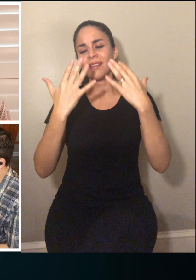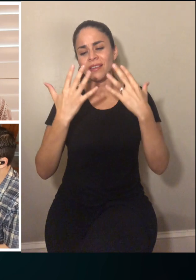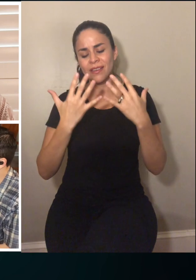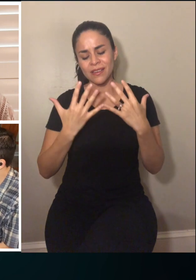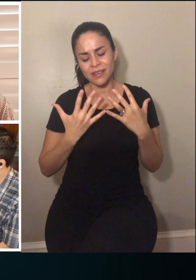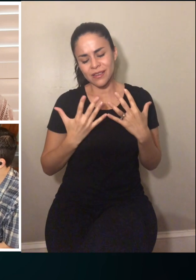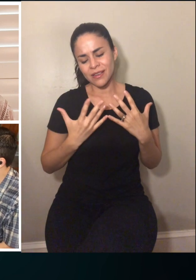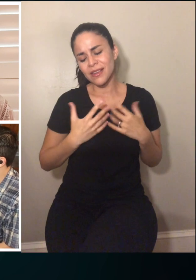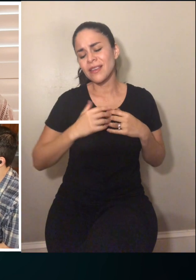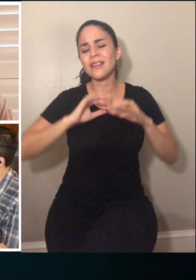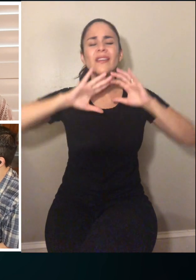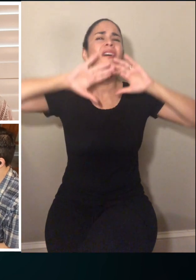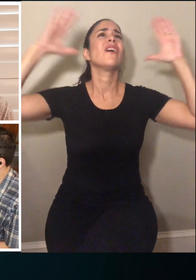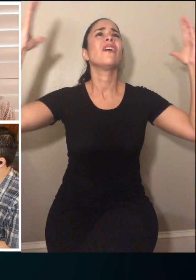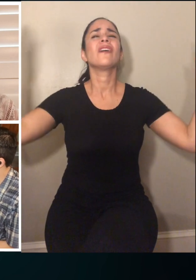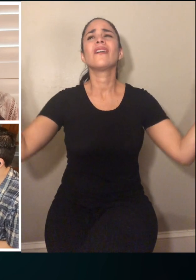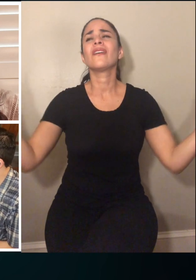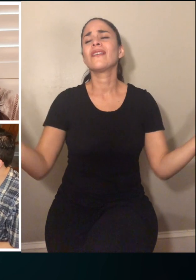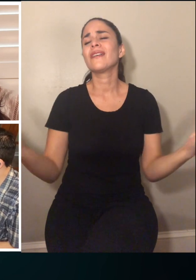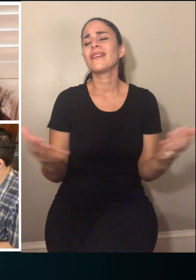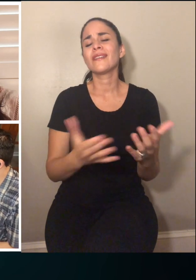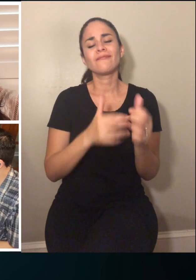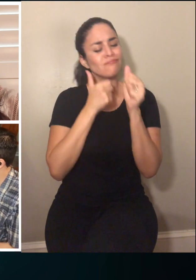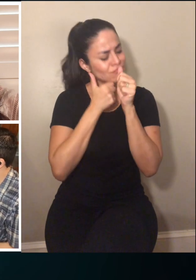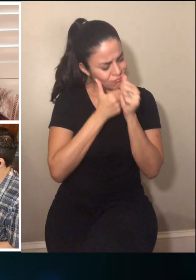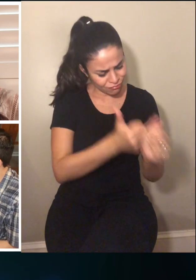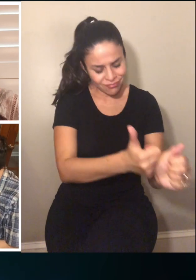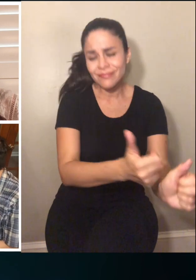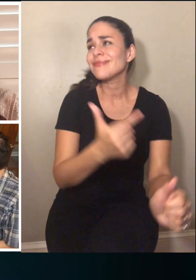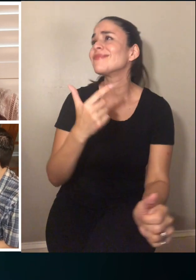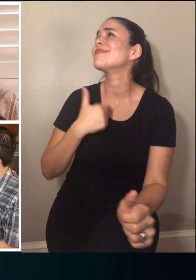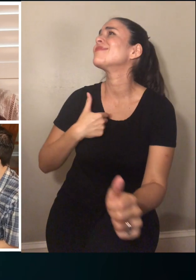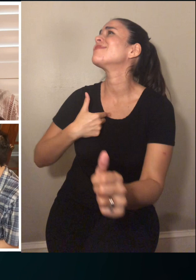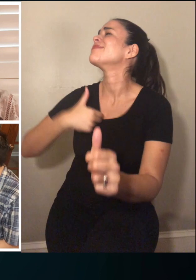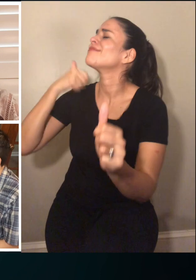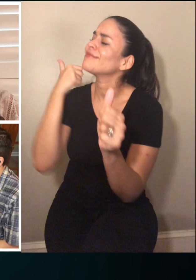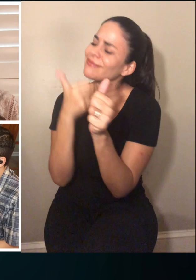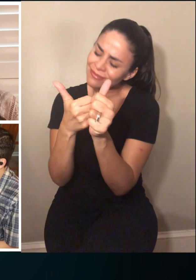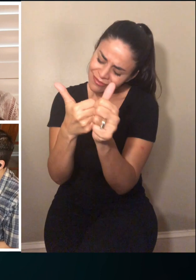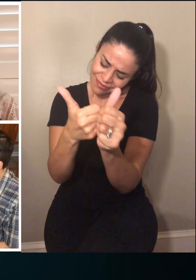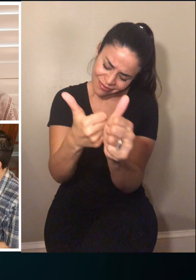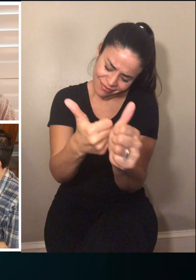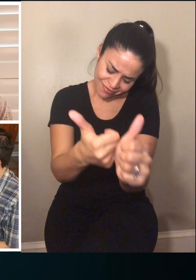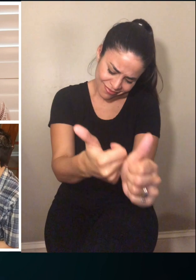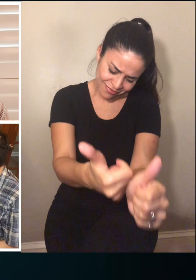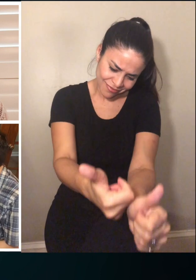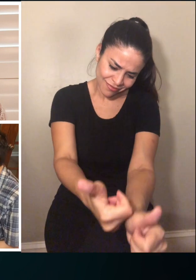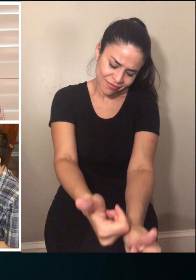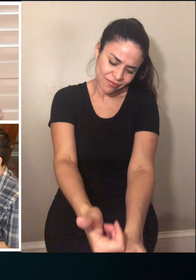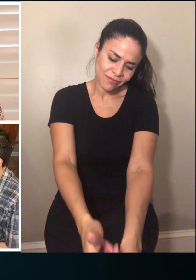If creation still obeys you, so will I.